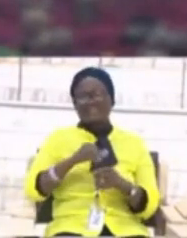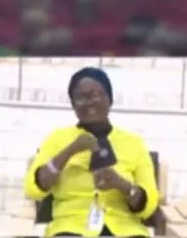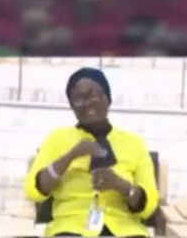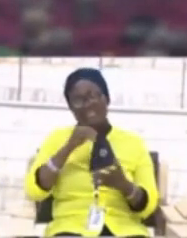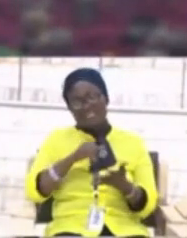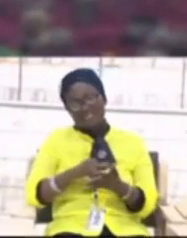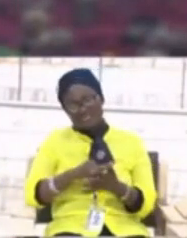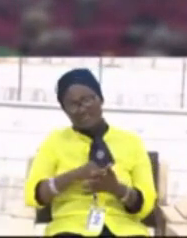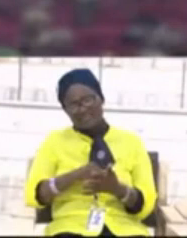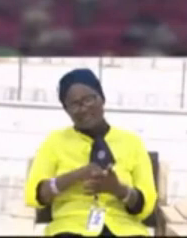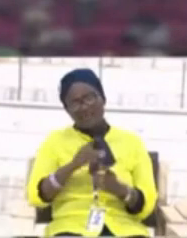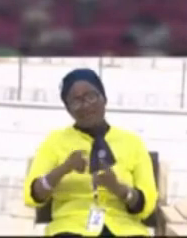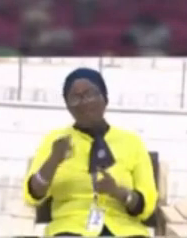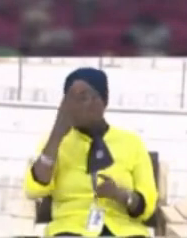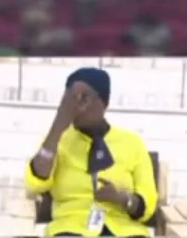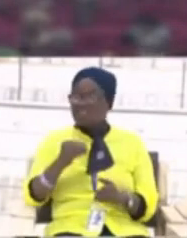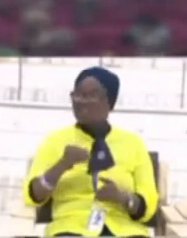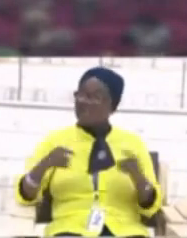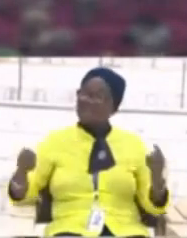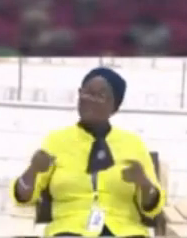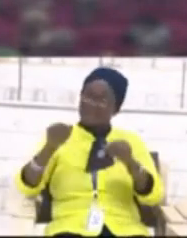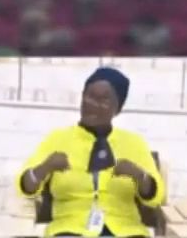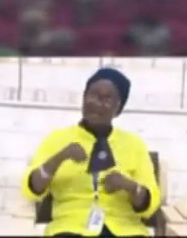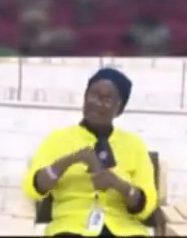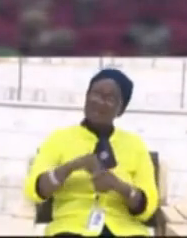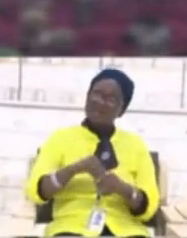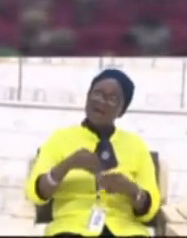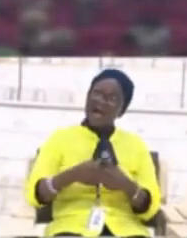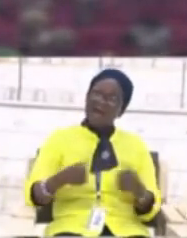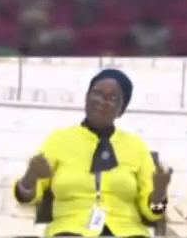But apart from that, apart from the dangers of sleeping,